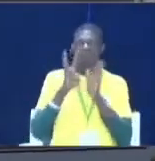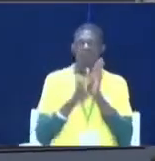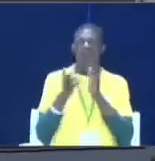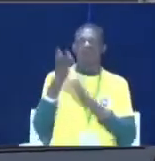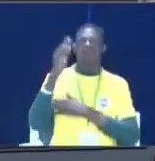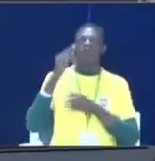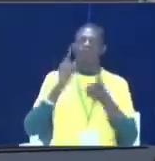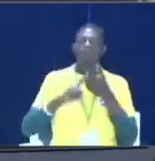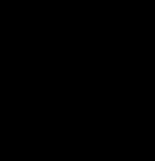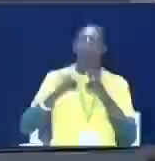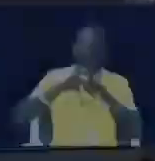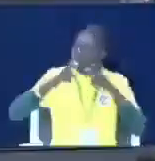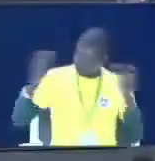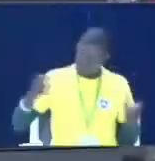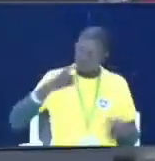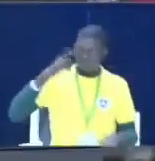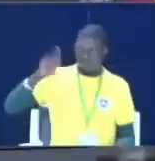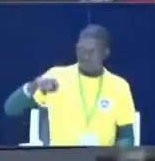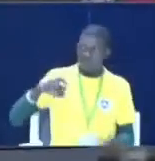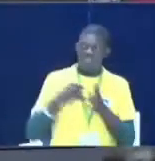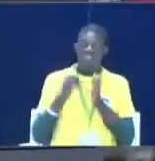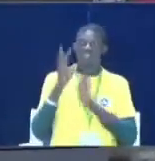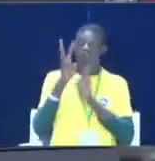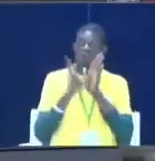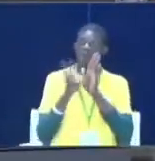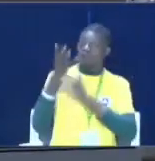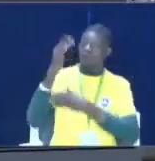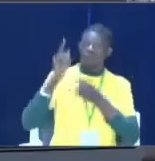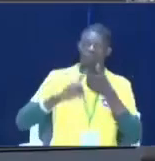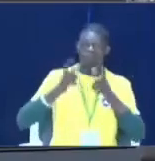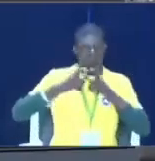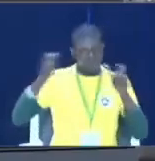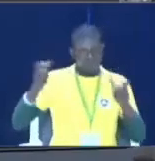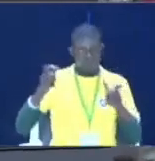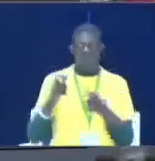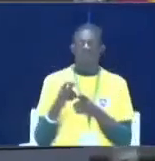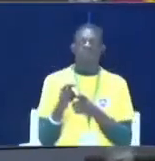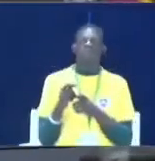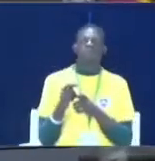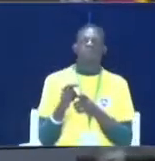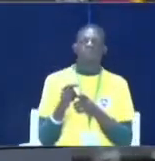enlarge. It is the will of God for us to enlarge. Exodus chapter